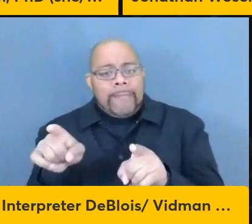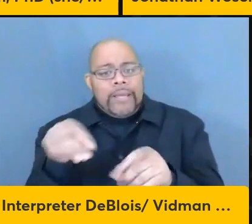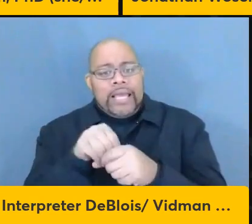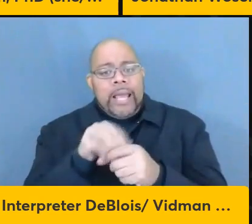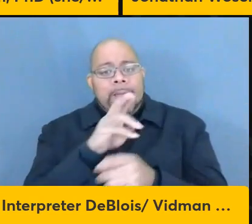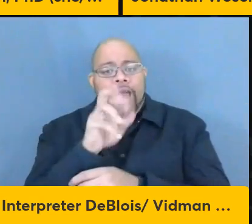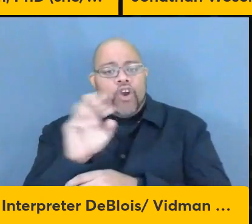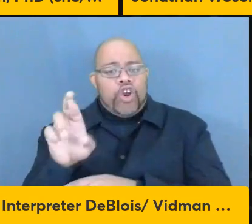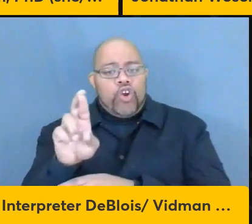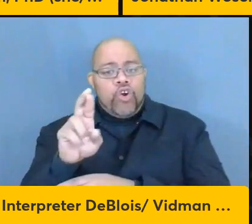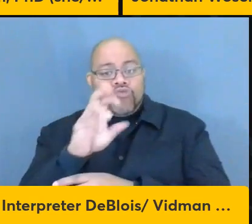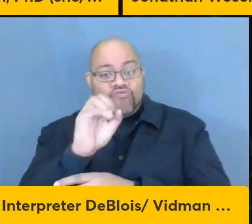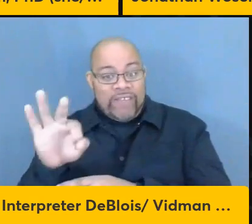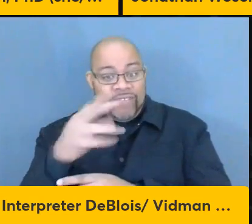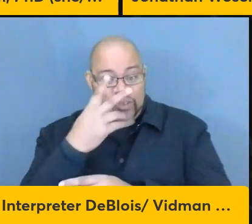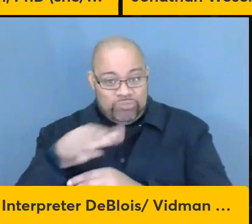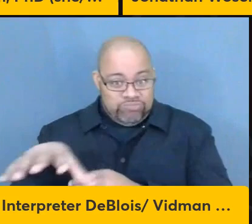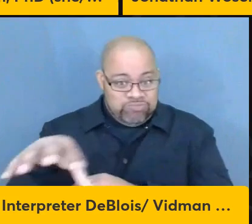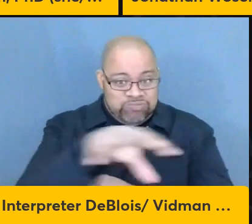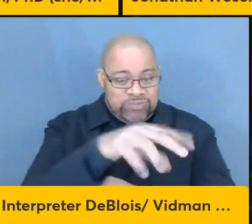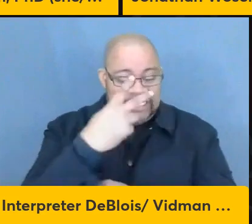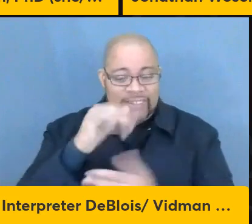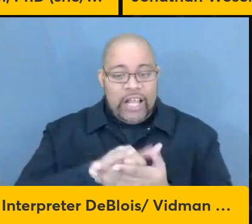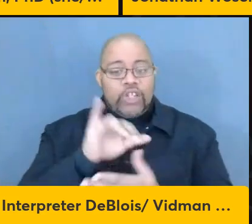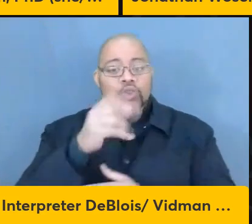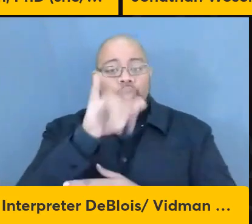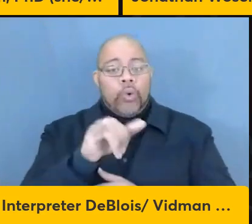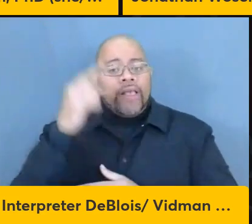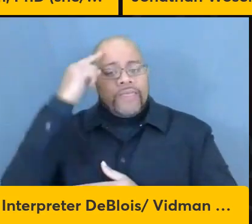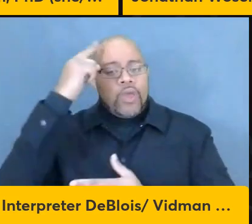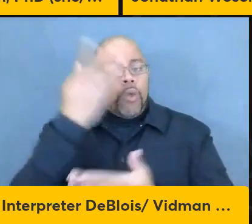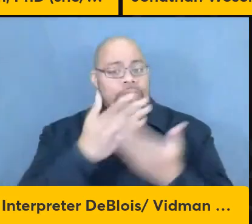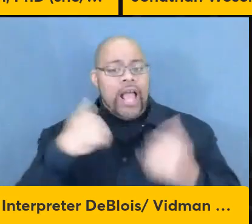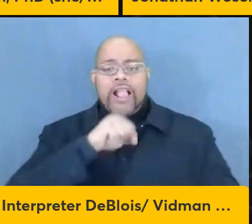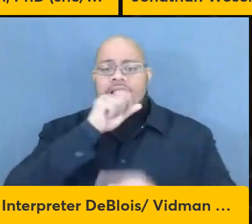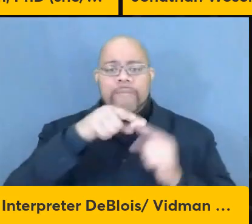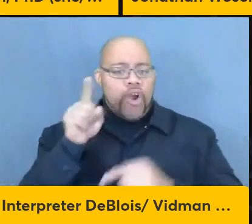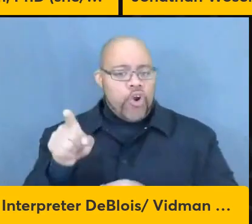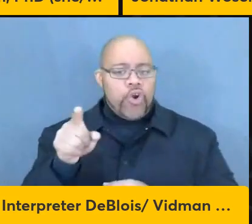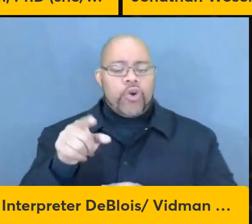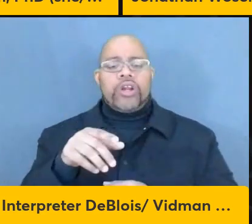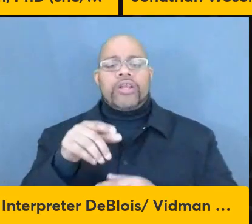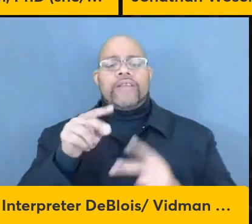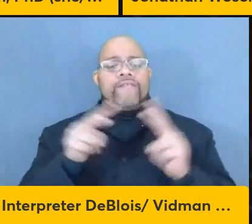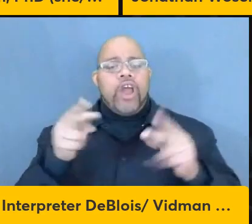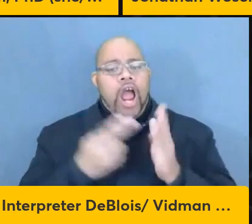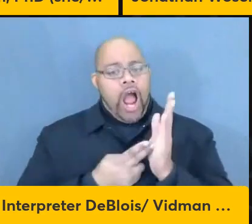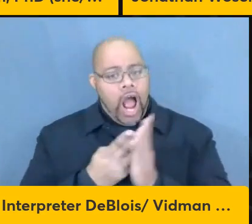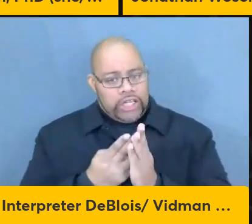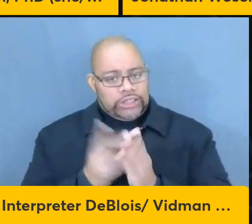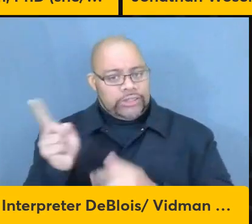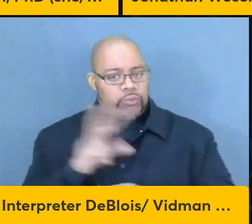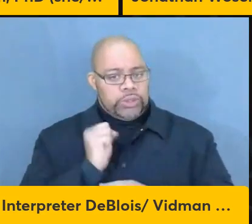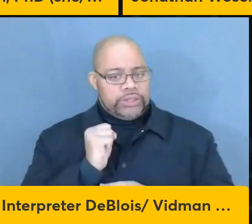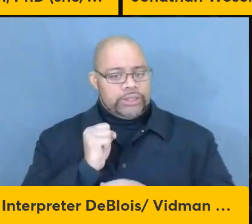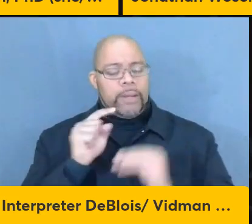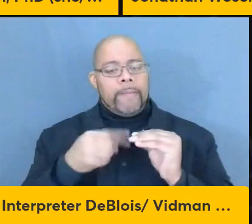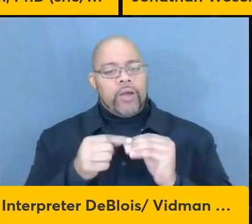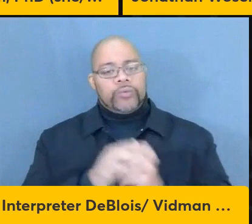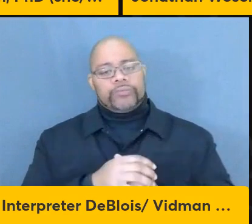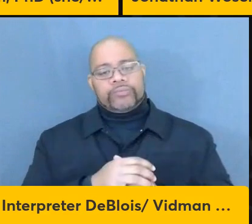Reef. So Jody, I think one thing I loved about Jody was how very honest she was